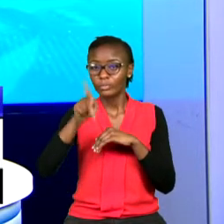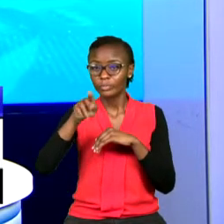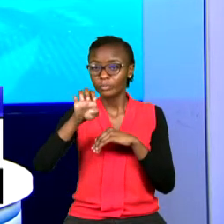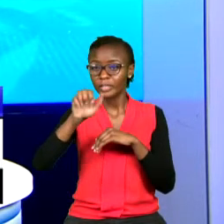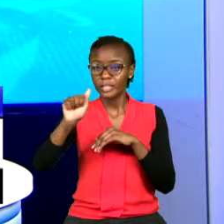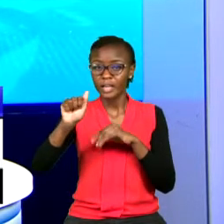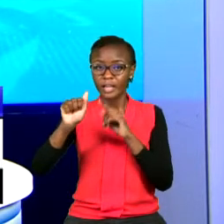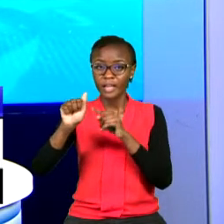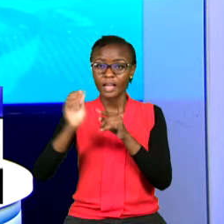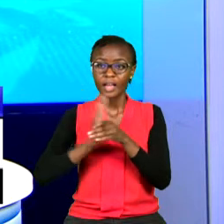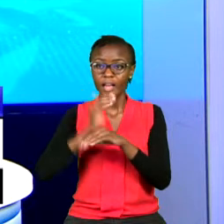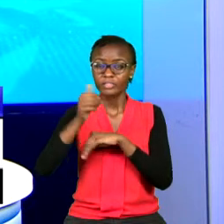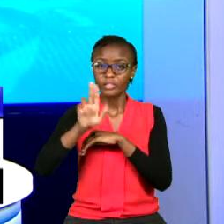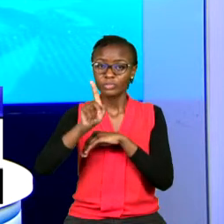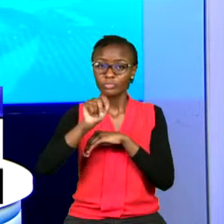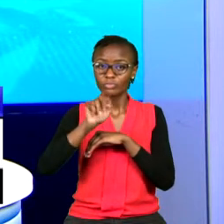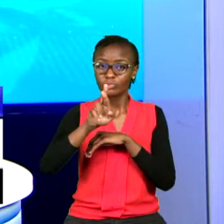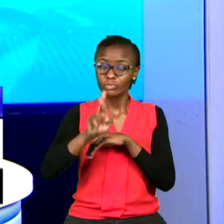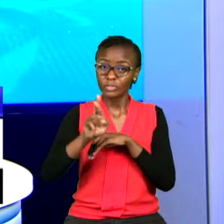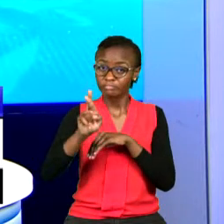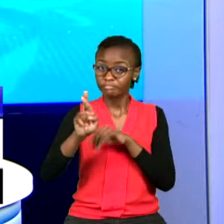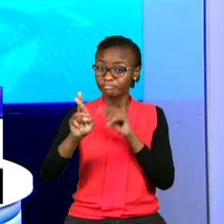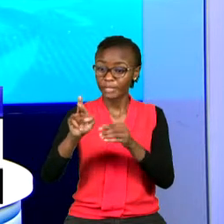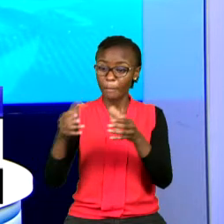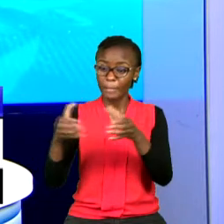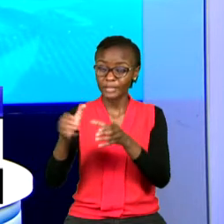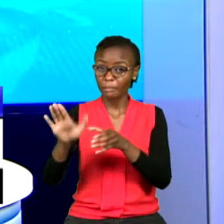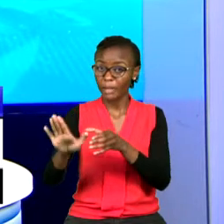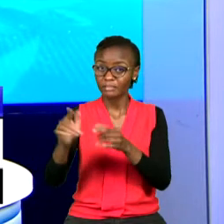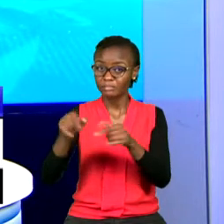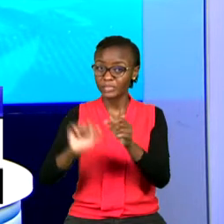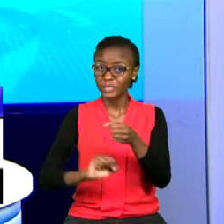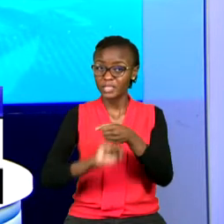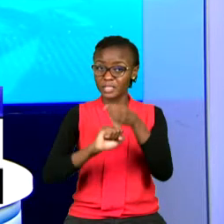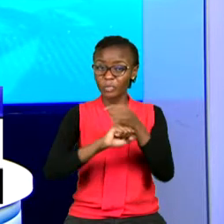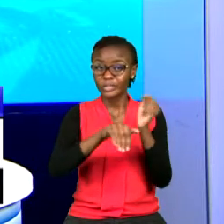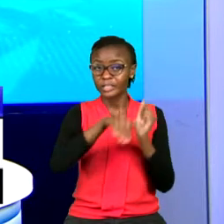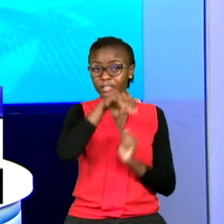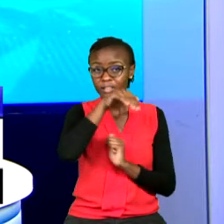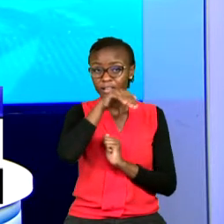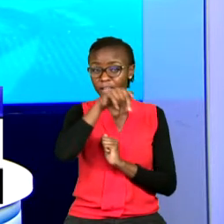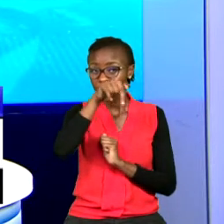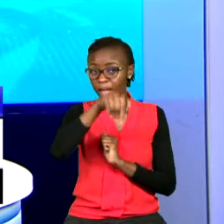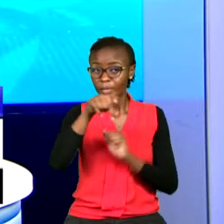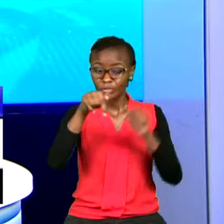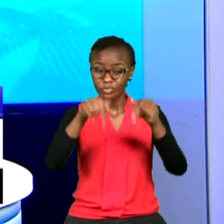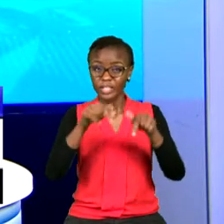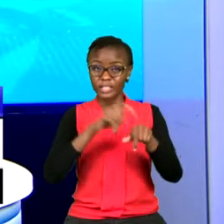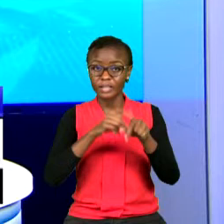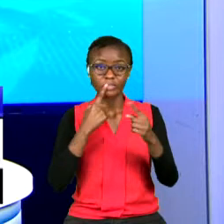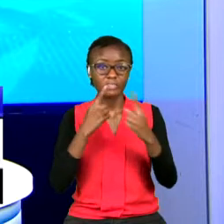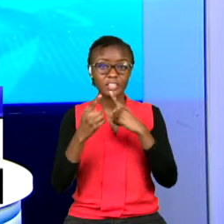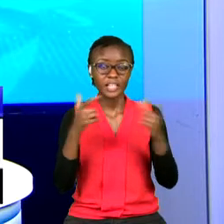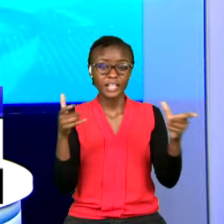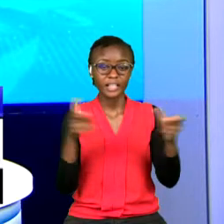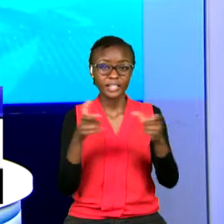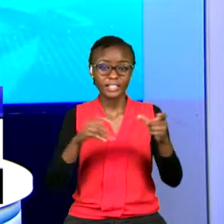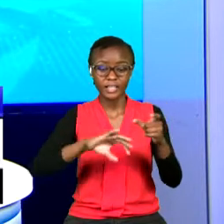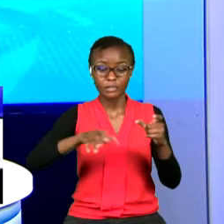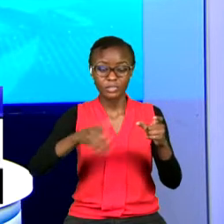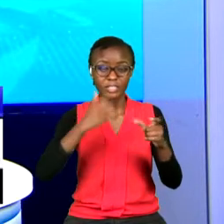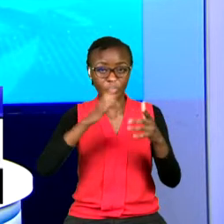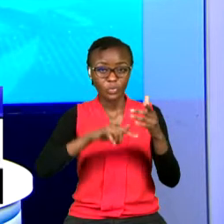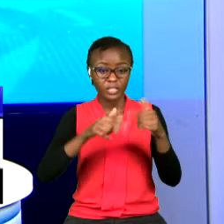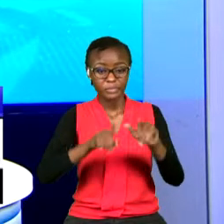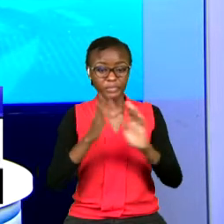Treasury Cabinet Secretary Ukur Yatani. Odinga, who took his presidential campaign to Garissa today, has promised the people of Northeastern that they will have